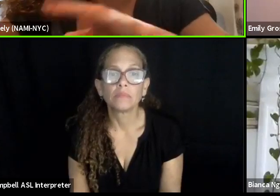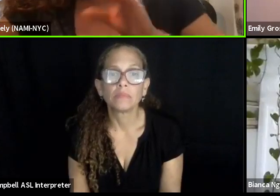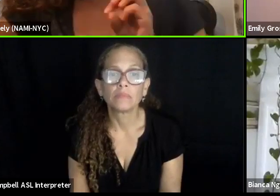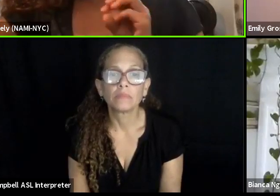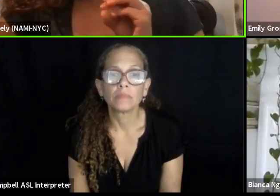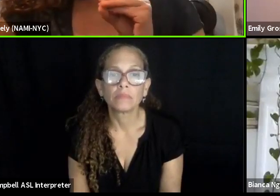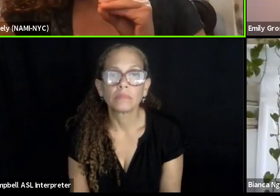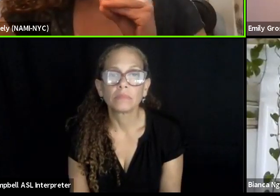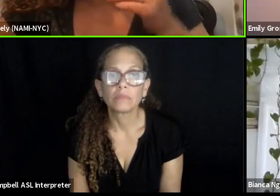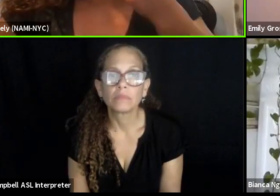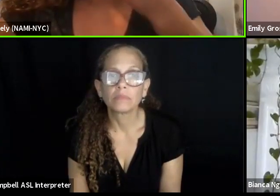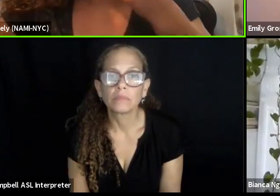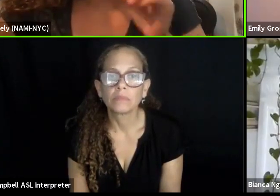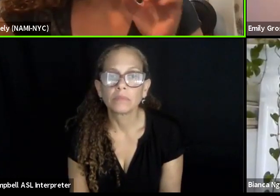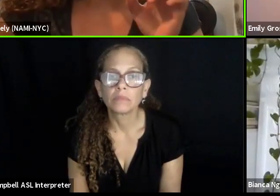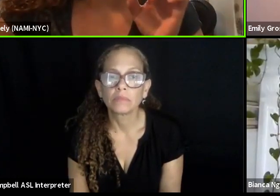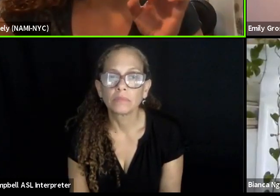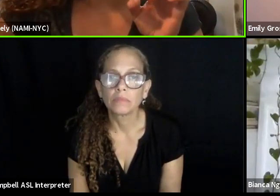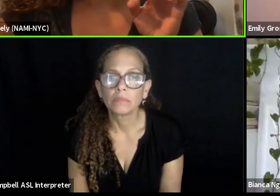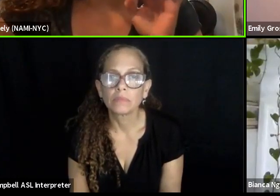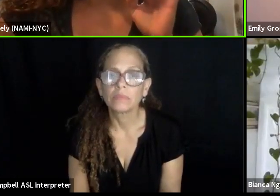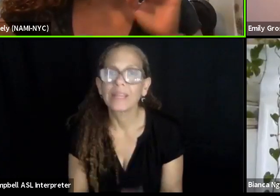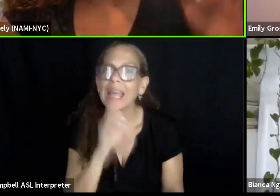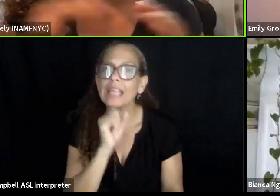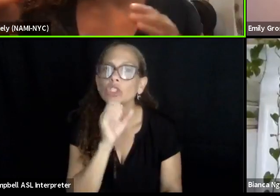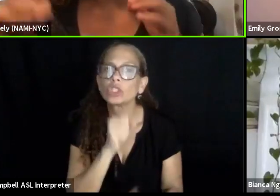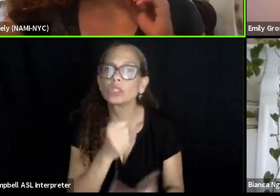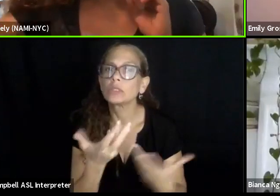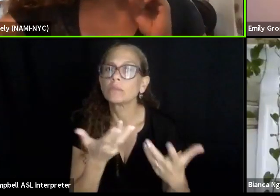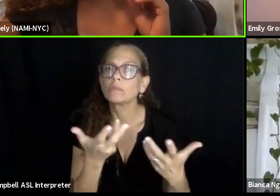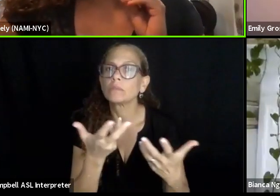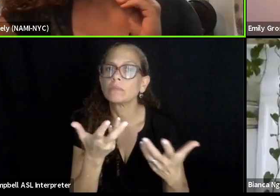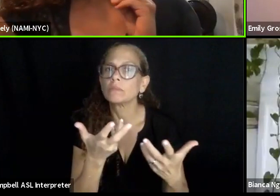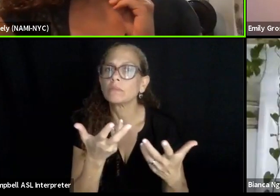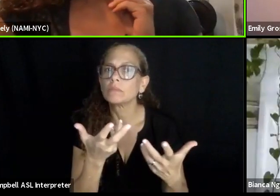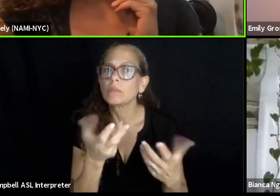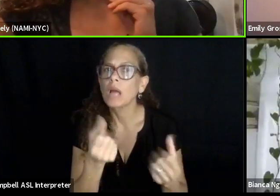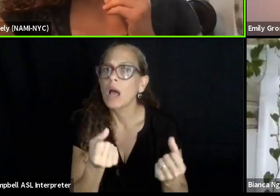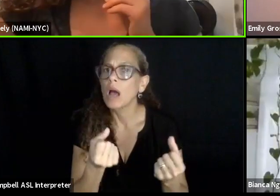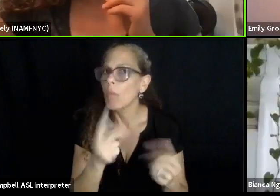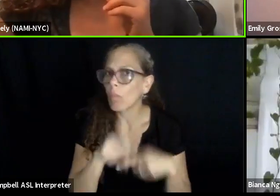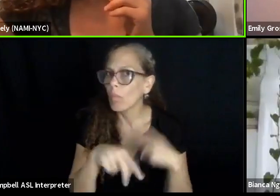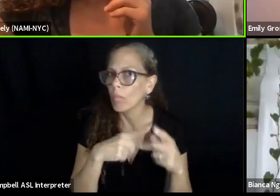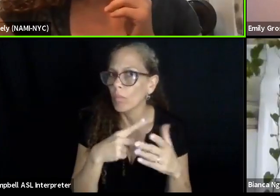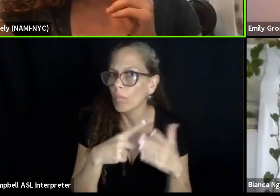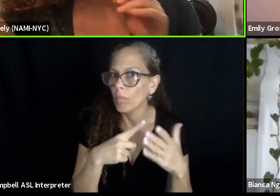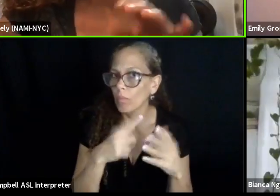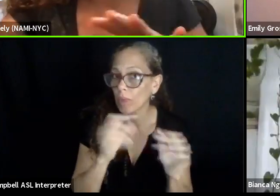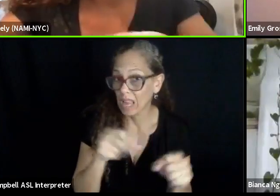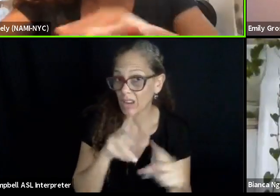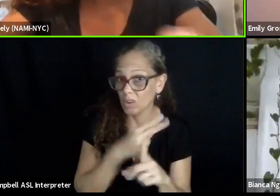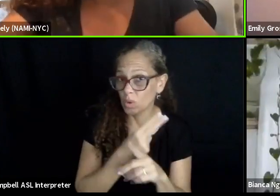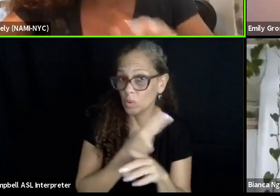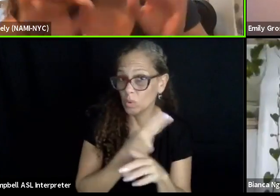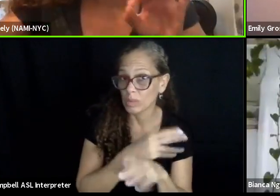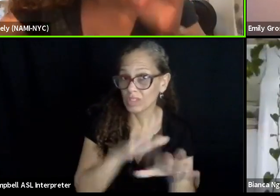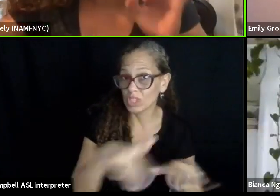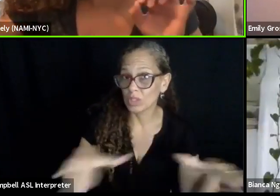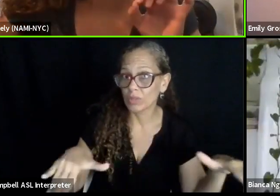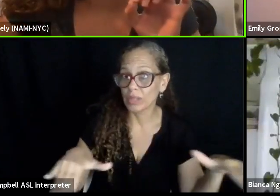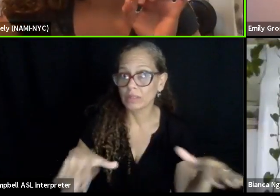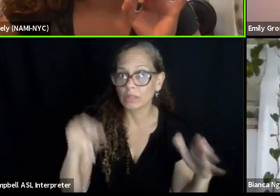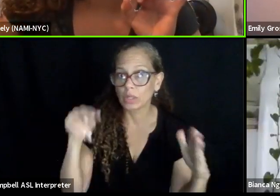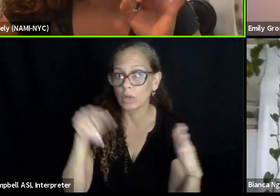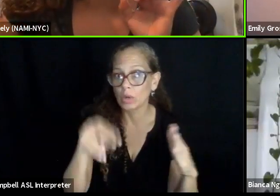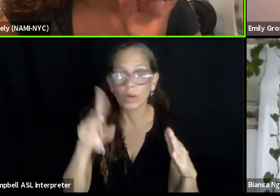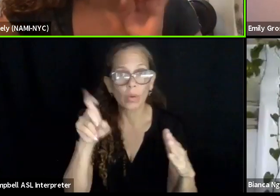I'm sorry, did you address the question about the age range where this can be applied? I was looking at the question, so I didn't